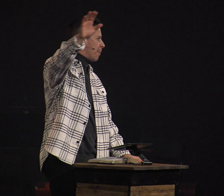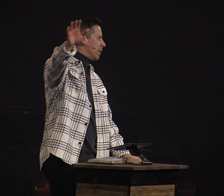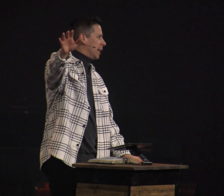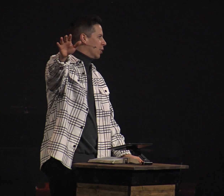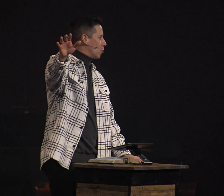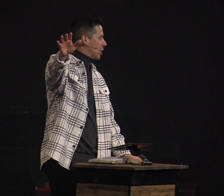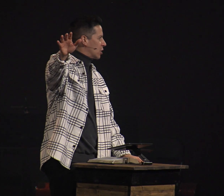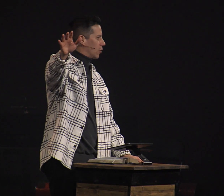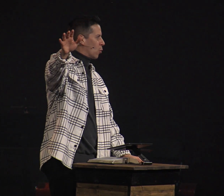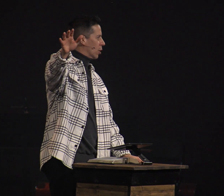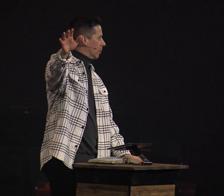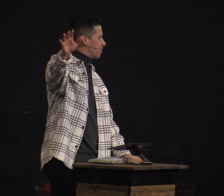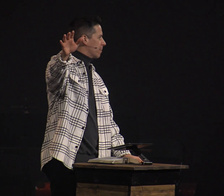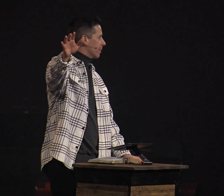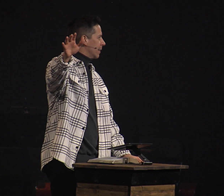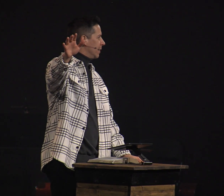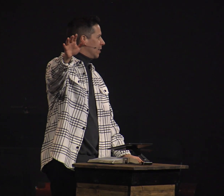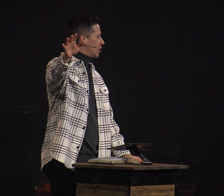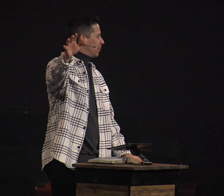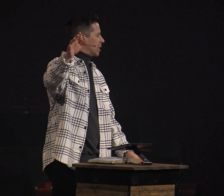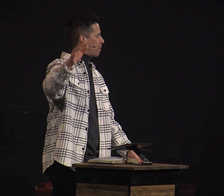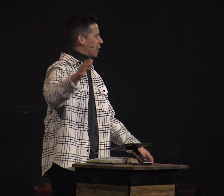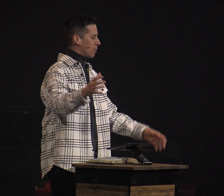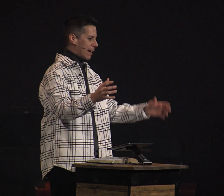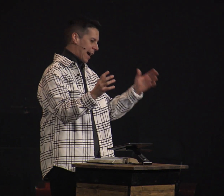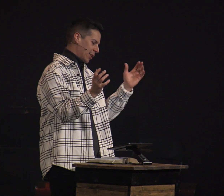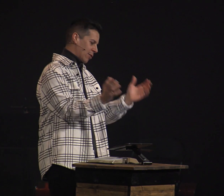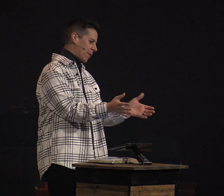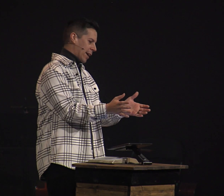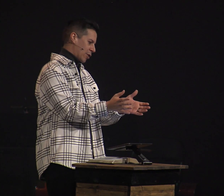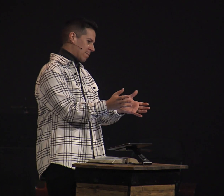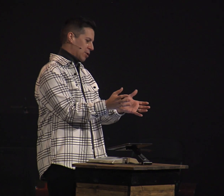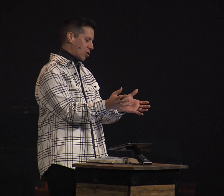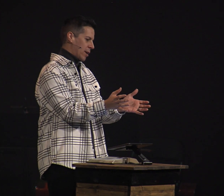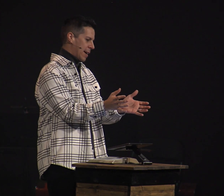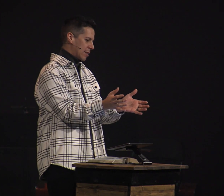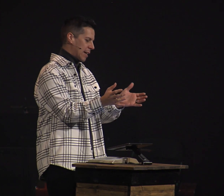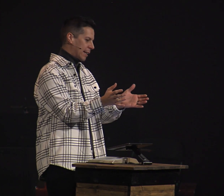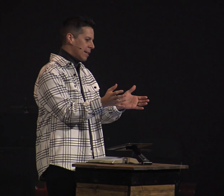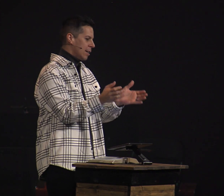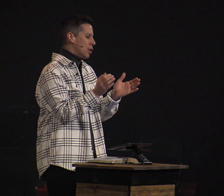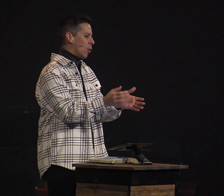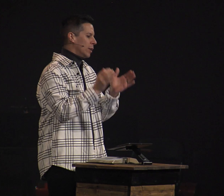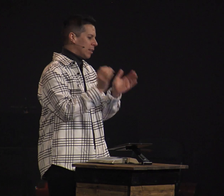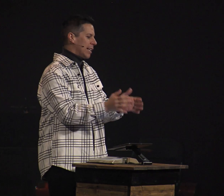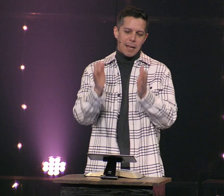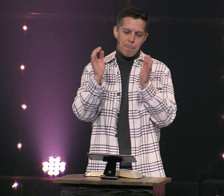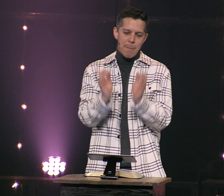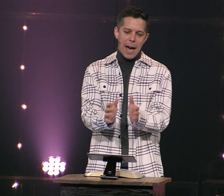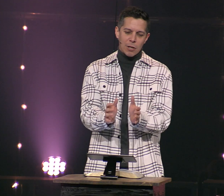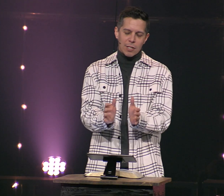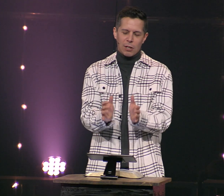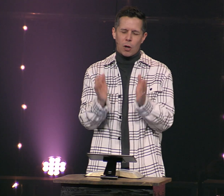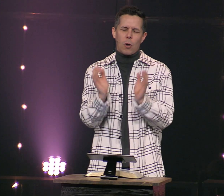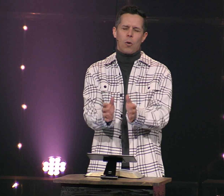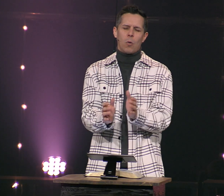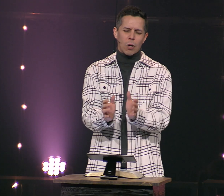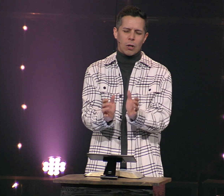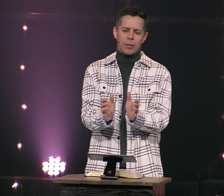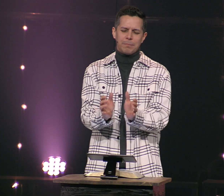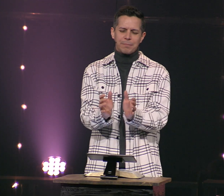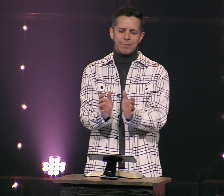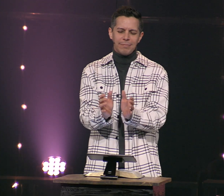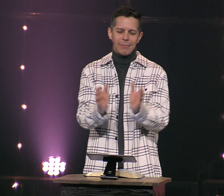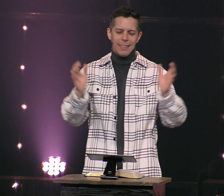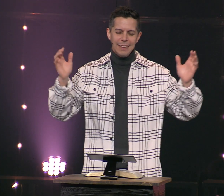what's happening in the rest of the world. There's something special about gathering around that Christmas tree, and it's like the only thing that matters in the whole